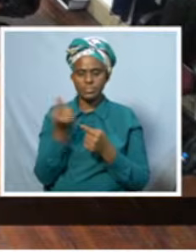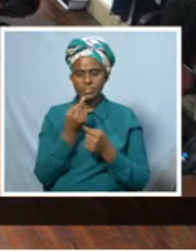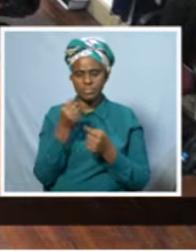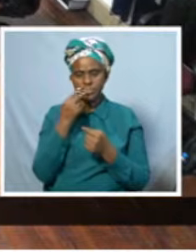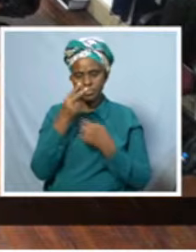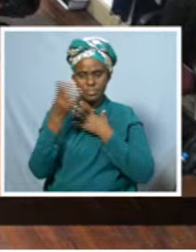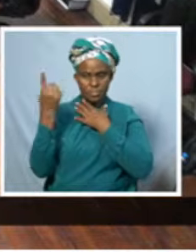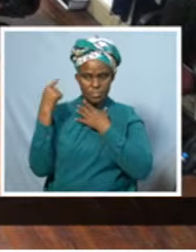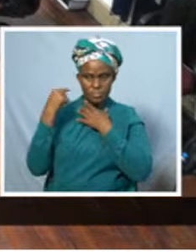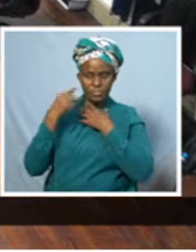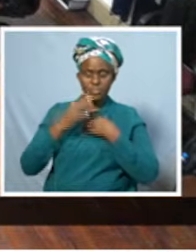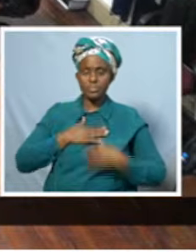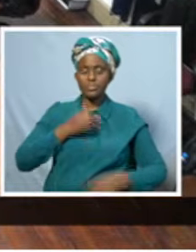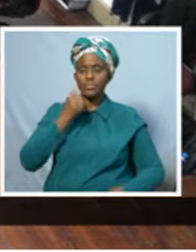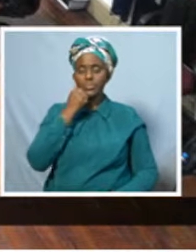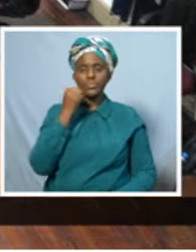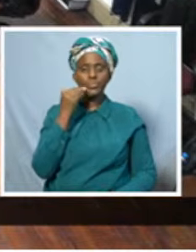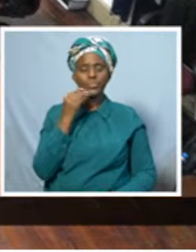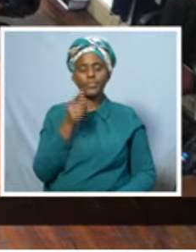back where I'm coming from.